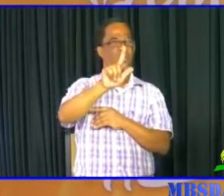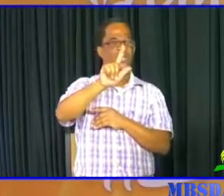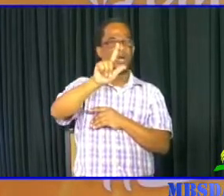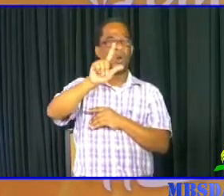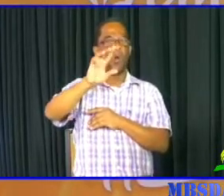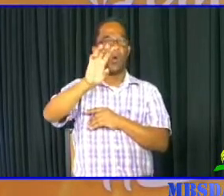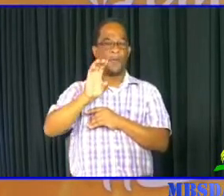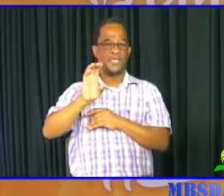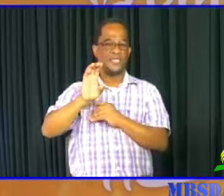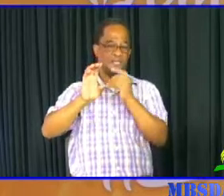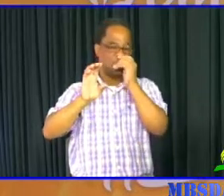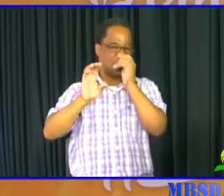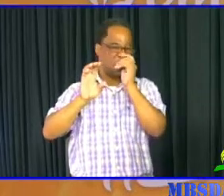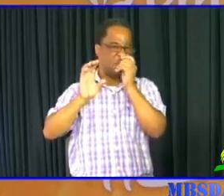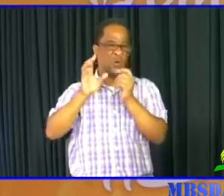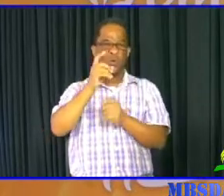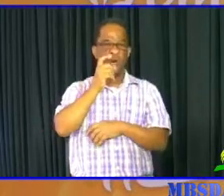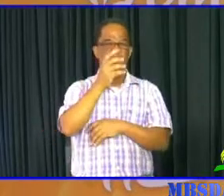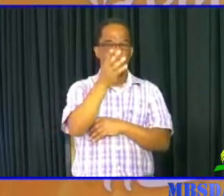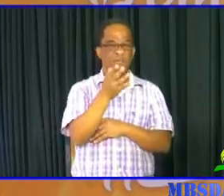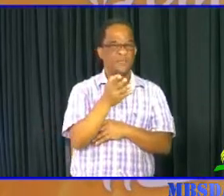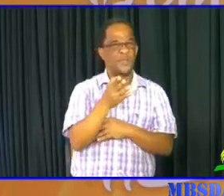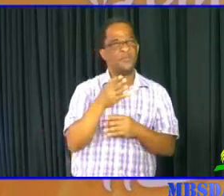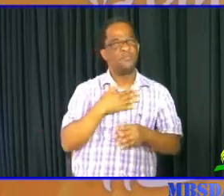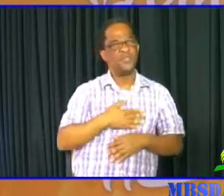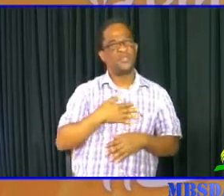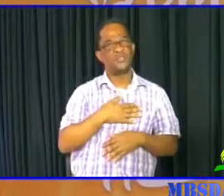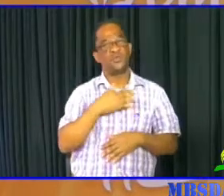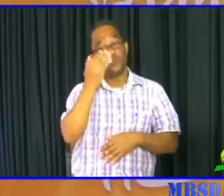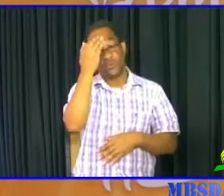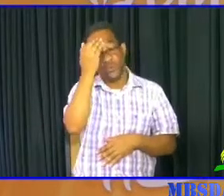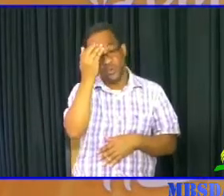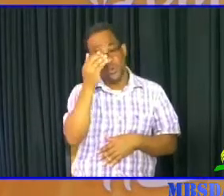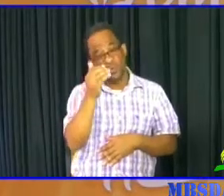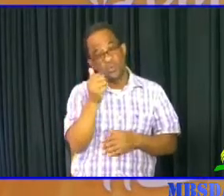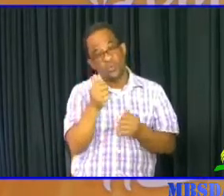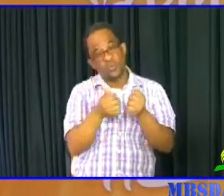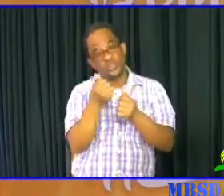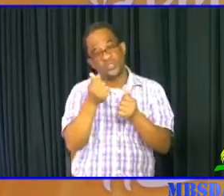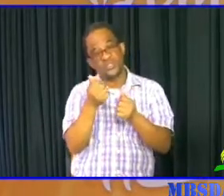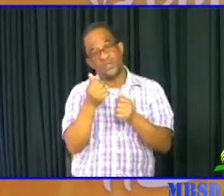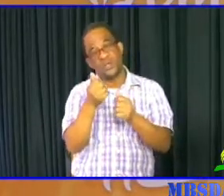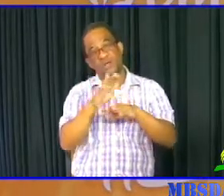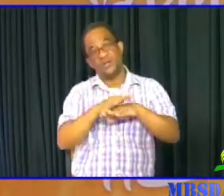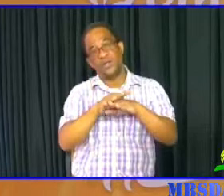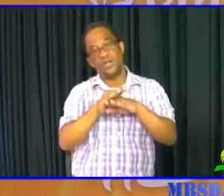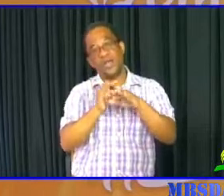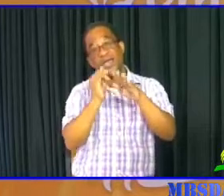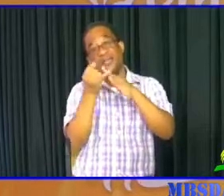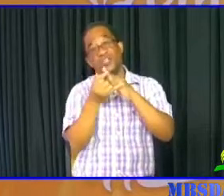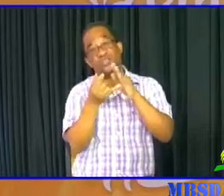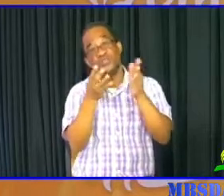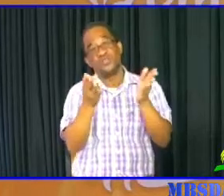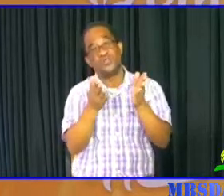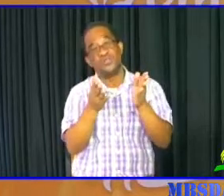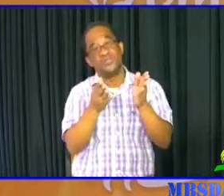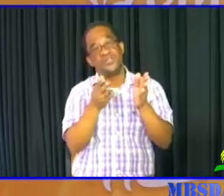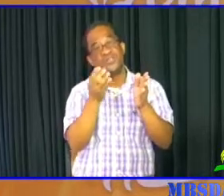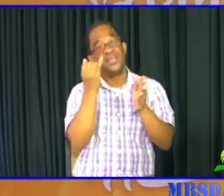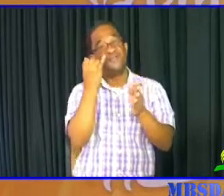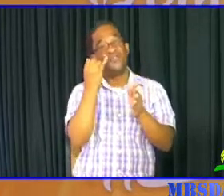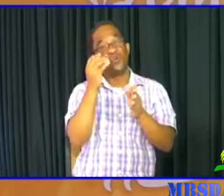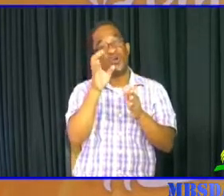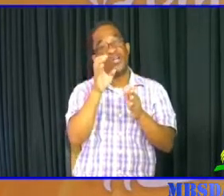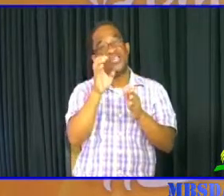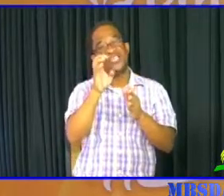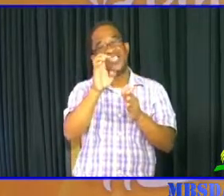Cummins. Those of you who are there, please let us know which part of the island you're from. So if you're in EJC, remember, just put